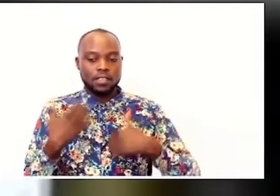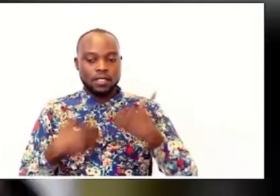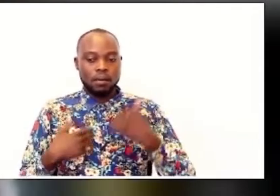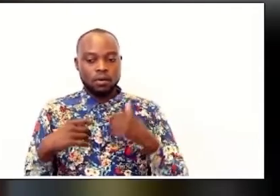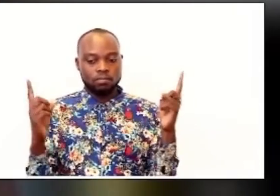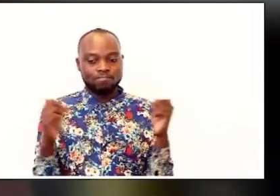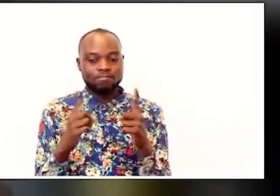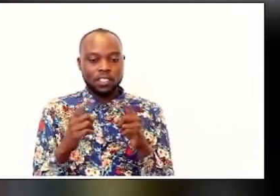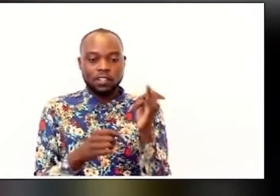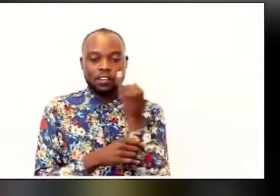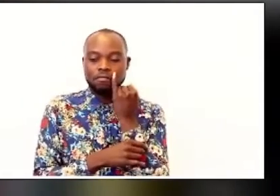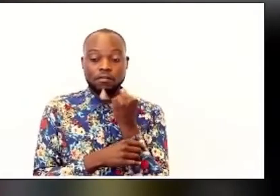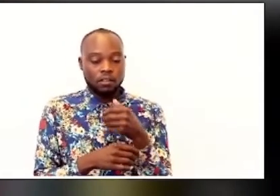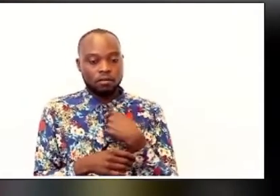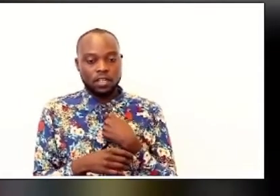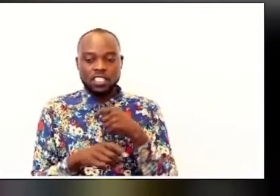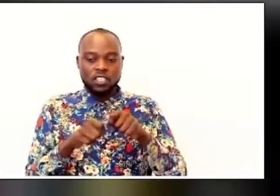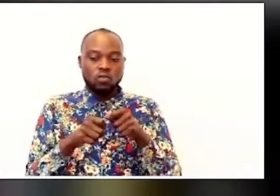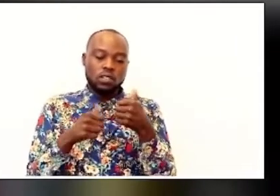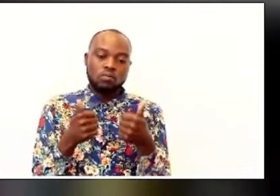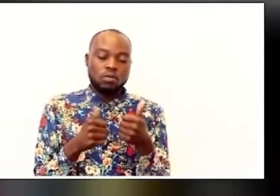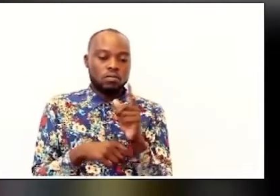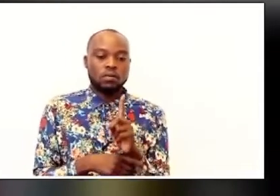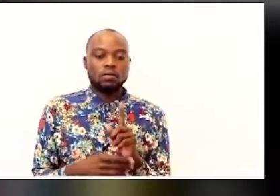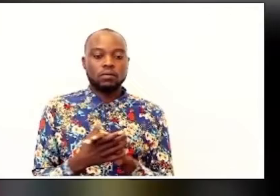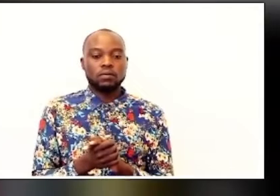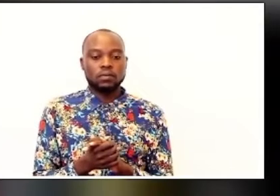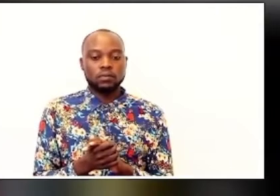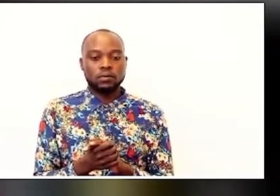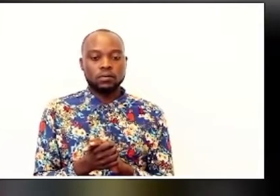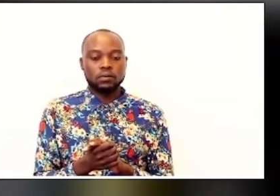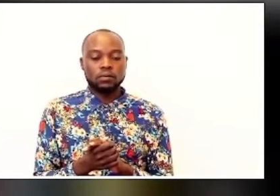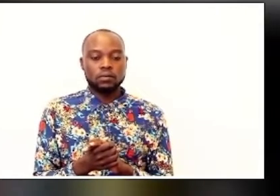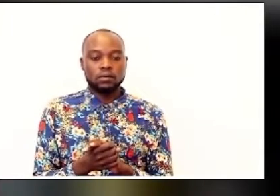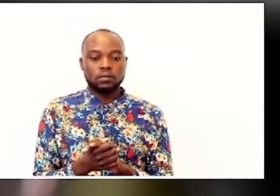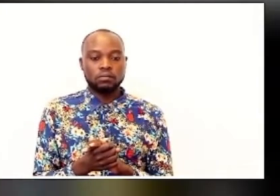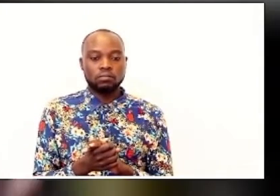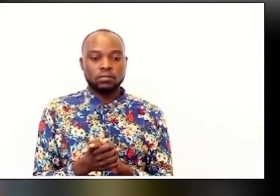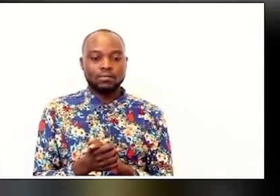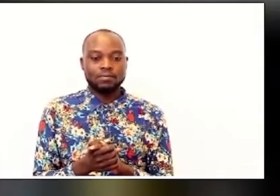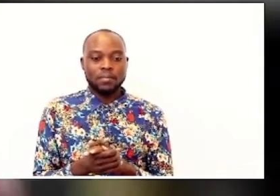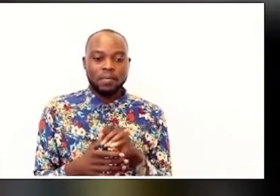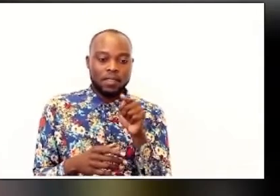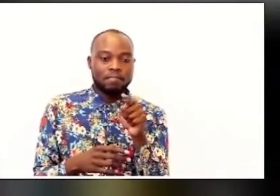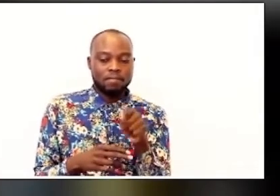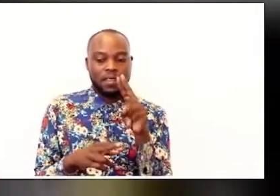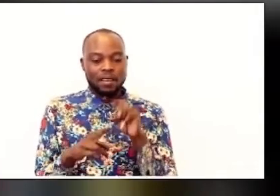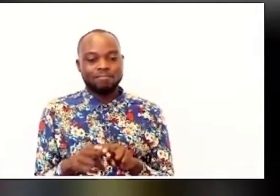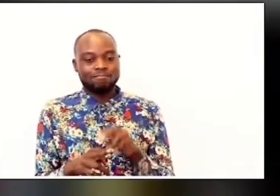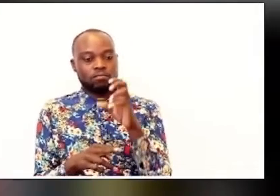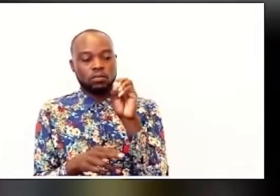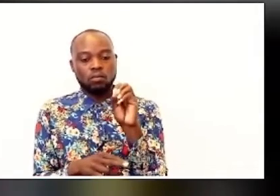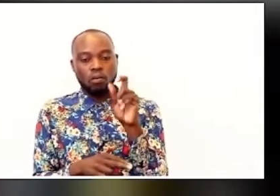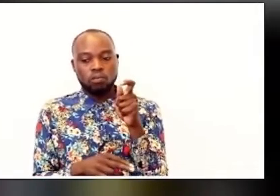get ourselves organized is the failure of these talks to deliver on the adaptation or resilience outcomes that this continent